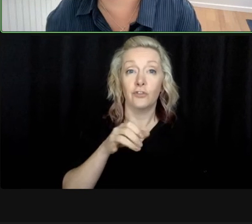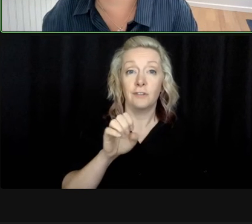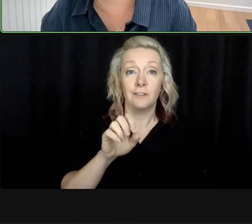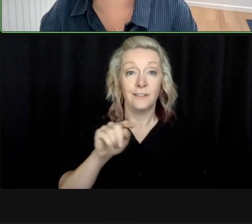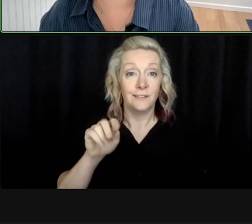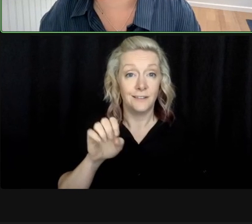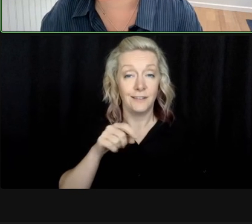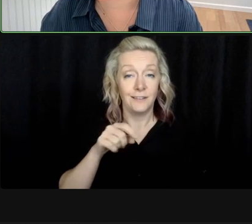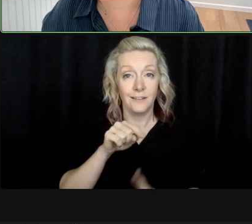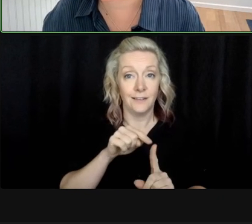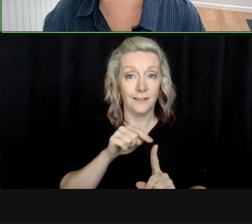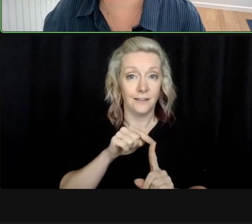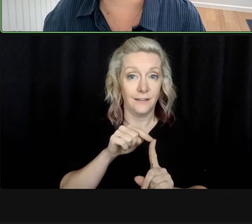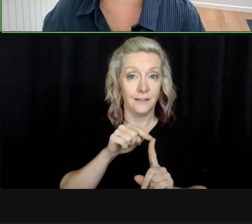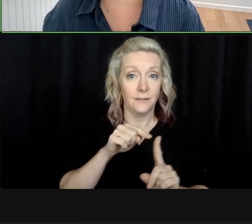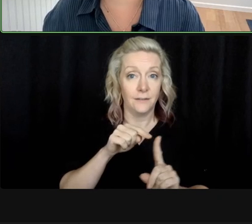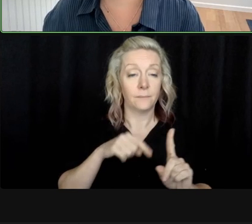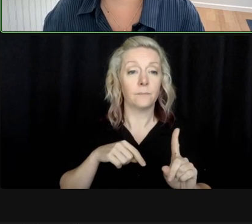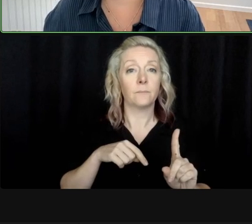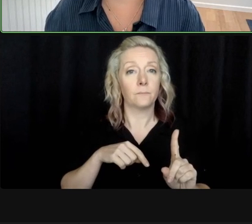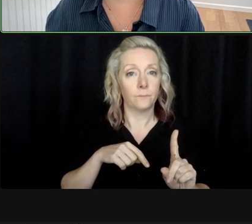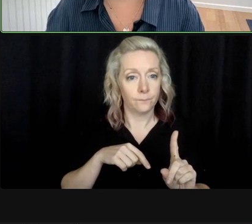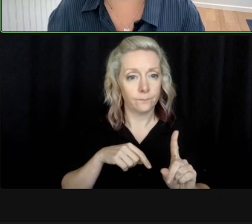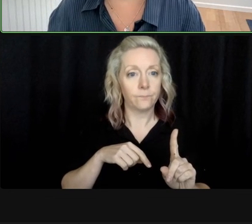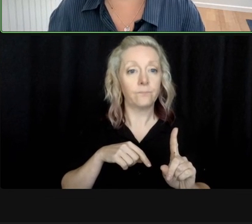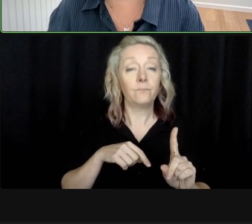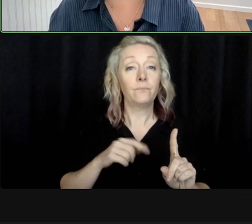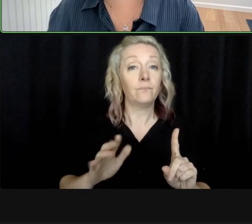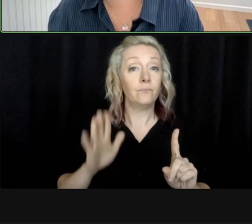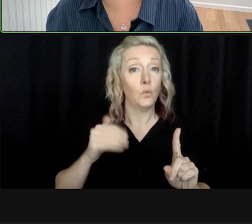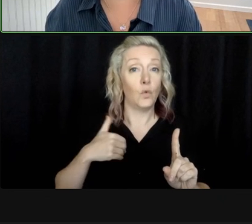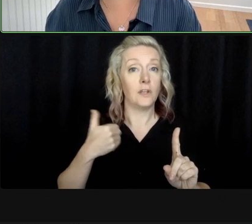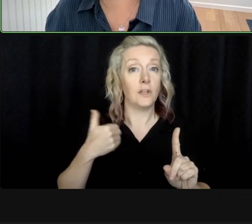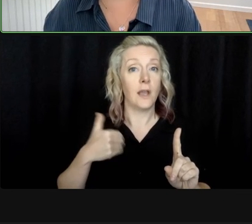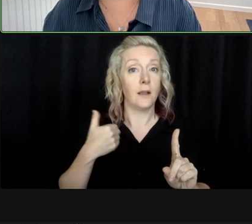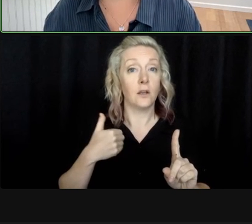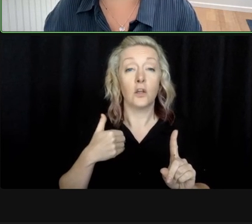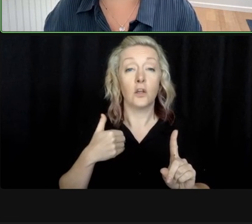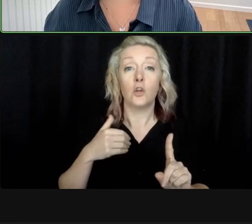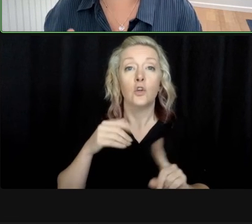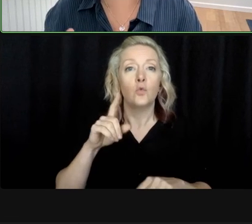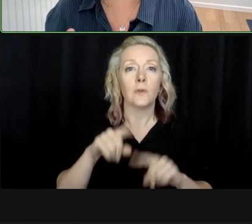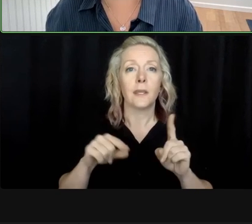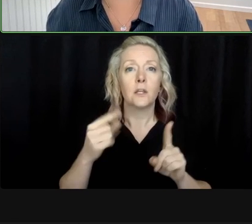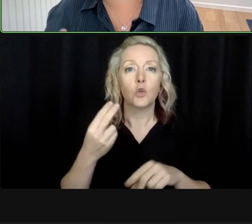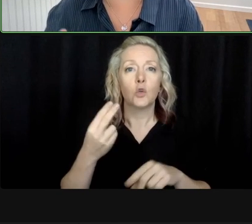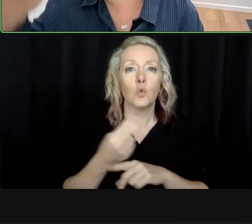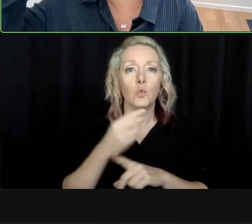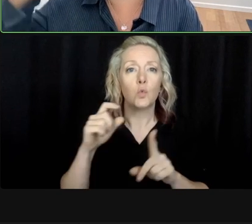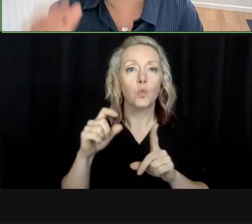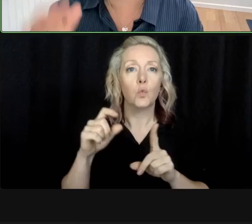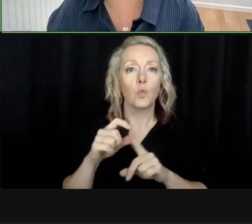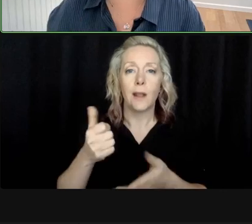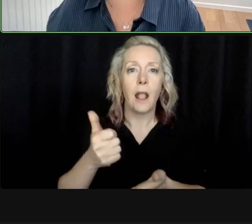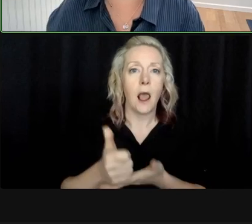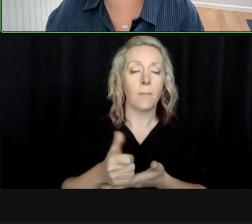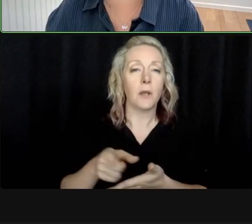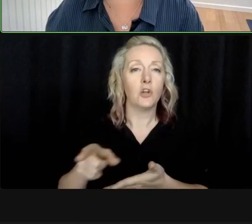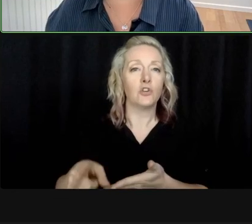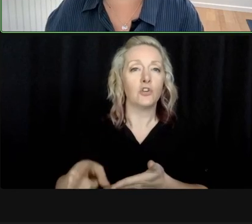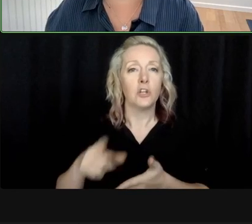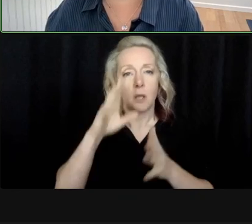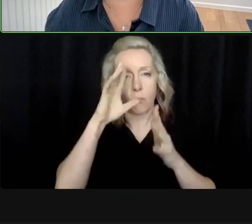or who's right here, oh my gosh, when she was younger, you couldn't even say the word help. If you said the word help, she melted